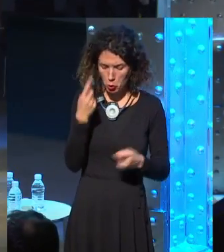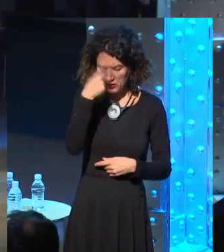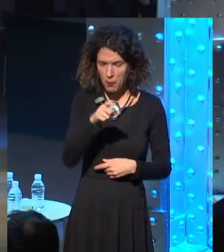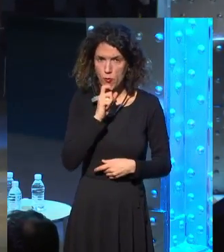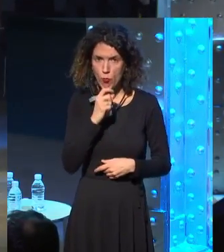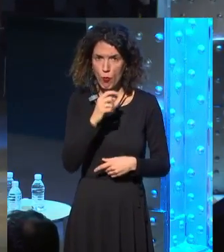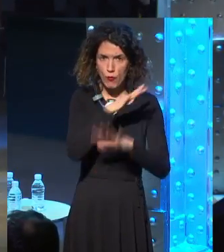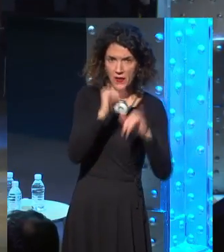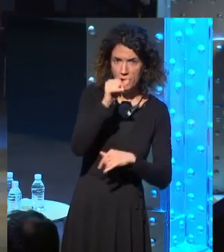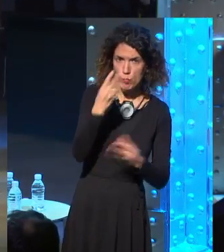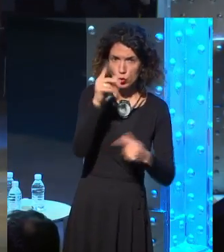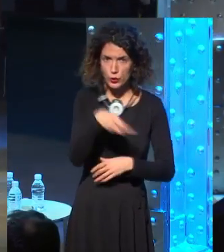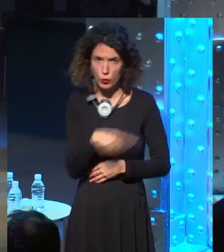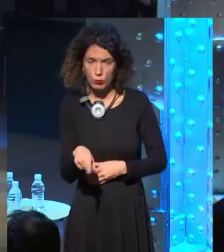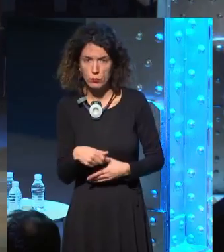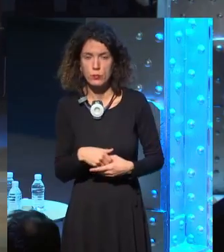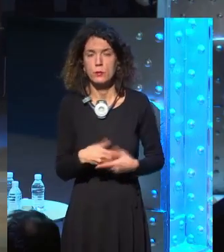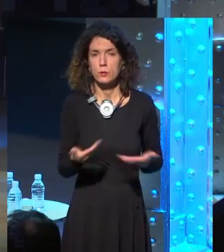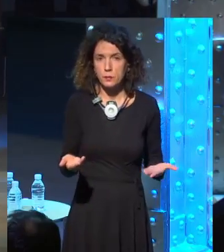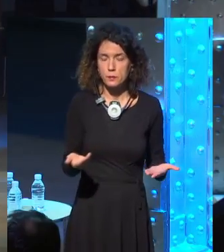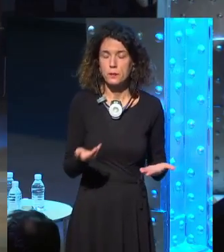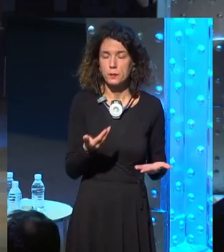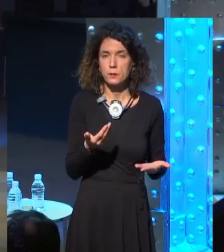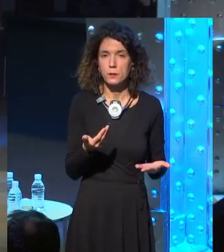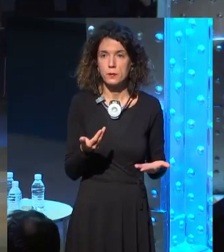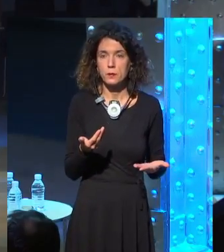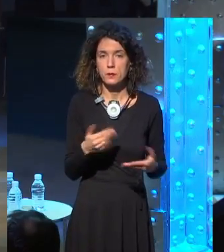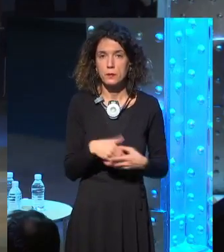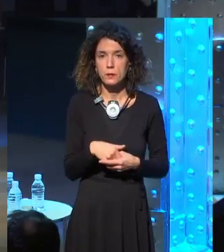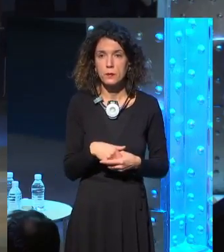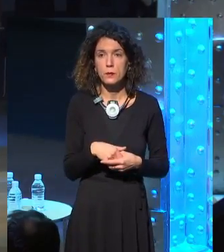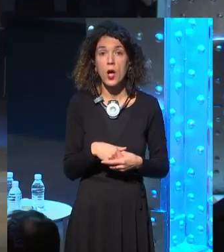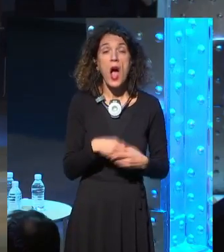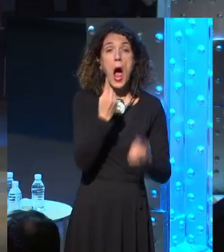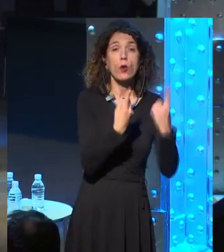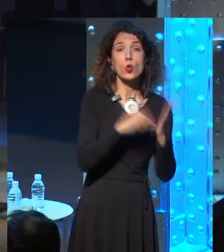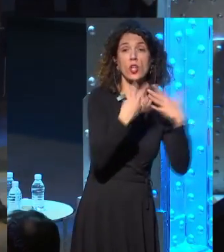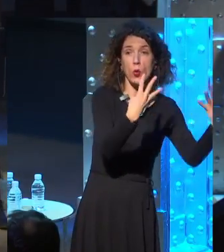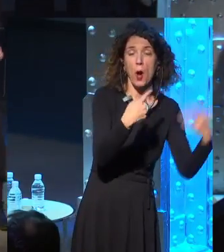And what is a 9 for one of you might be a 6 for another. There's a lot of